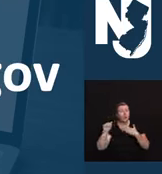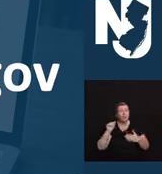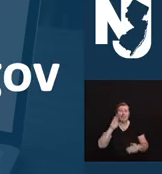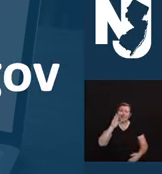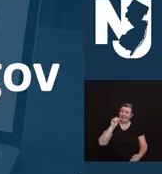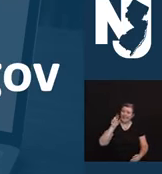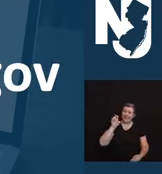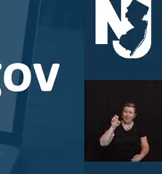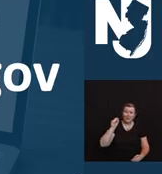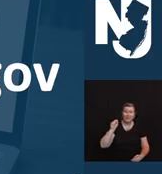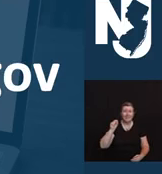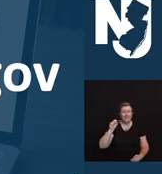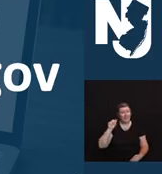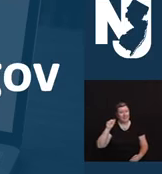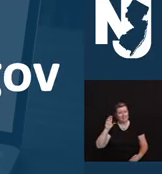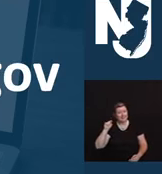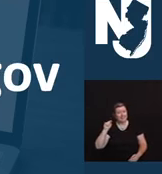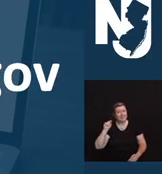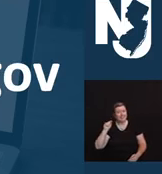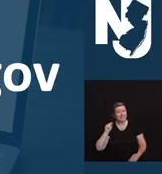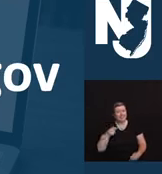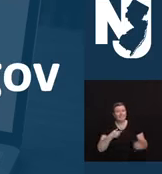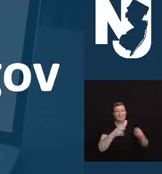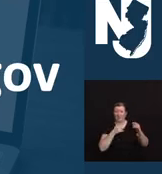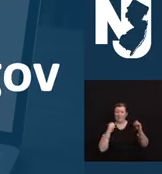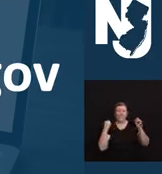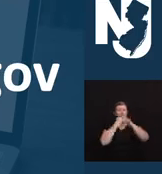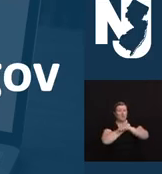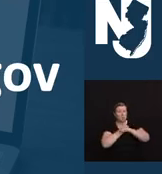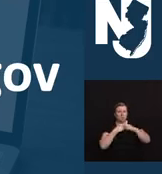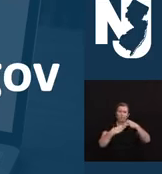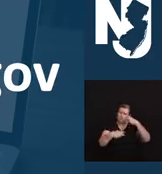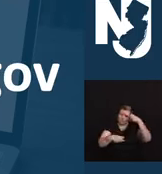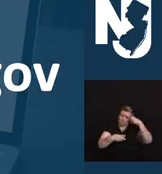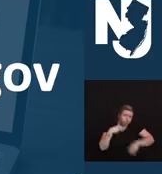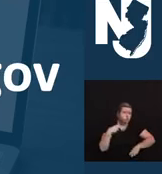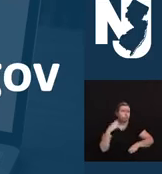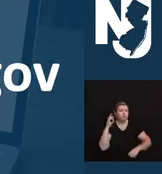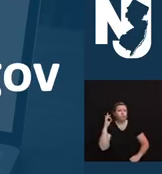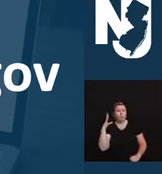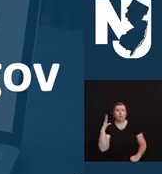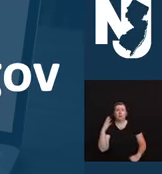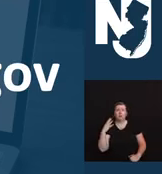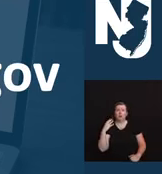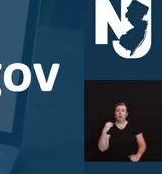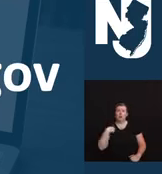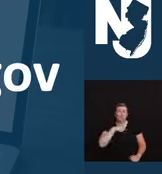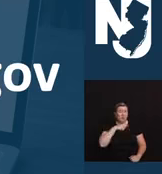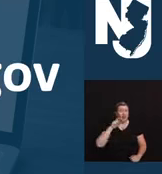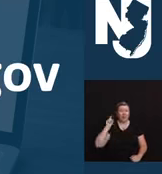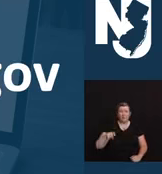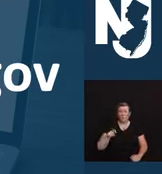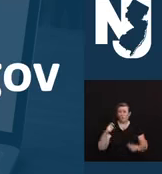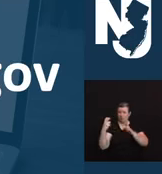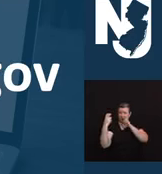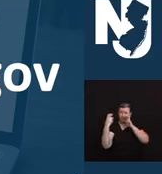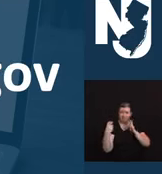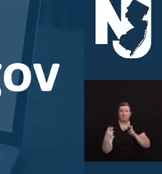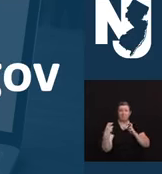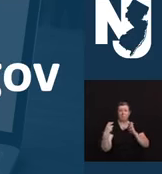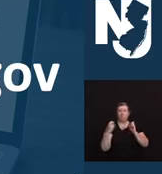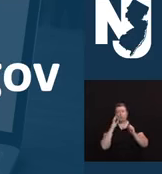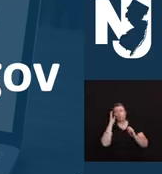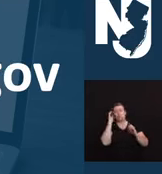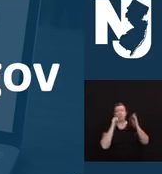Fund, a fight, by the way, which was not only hard, but in which we had to take it up directly with the Trump administration. And that was